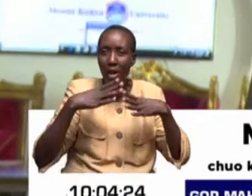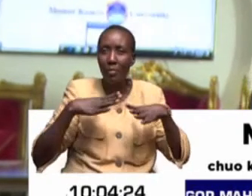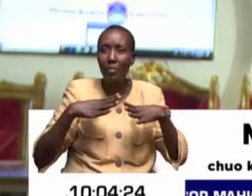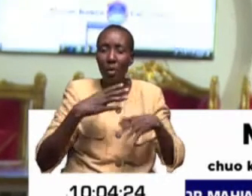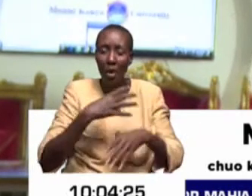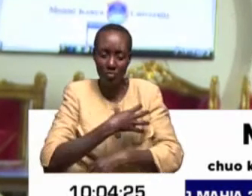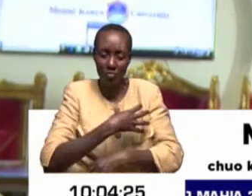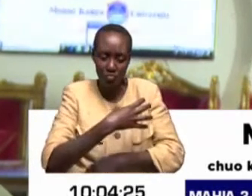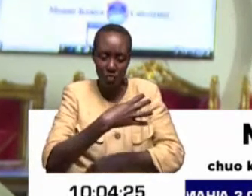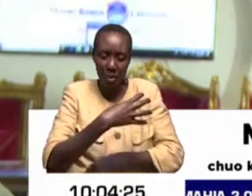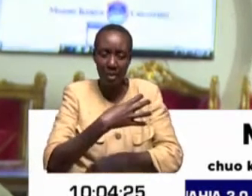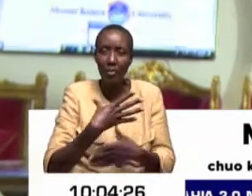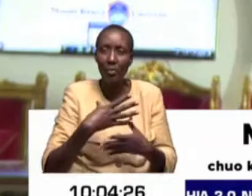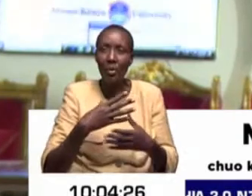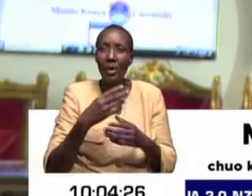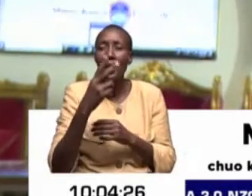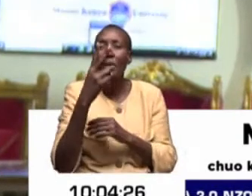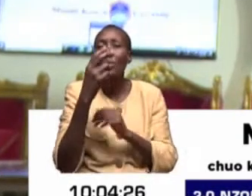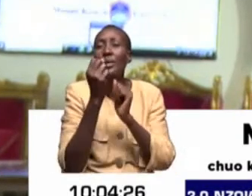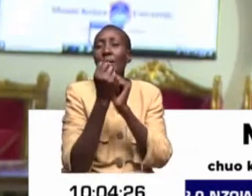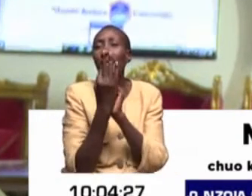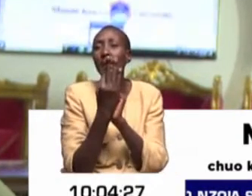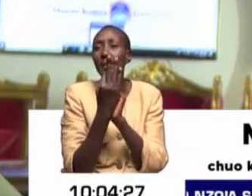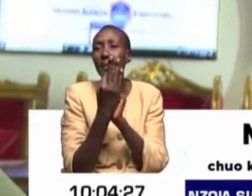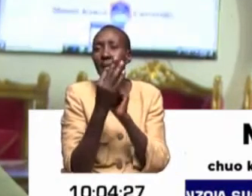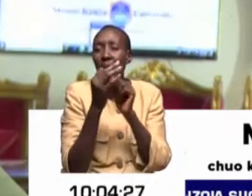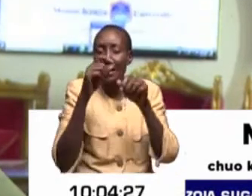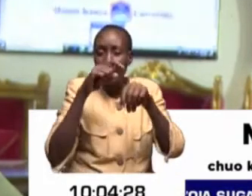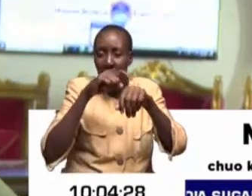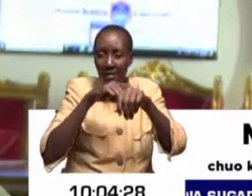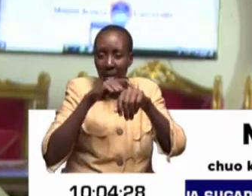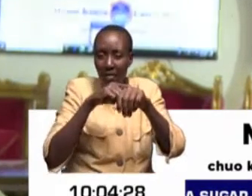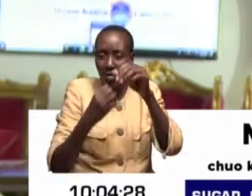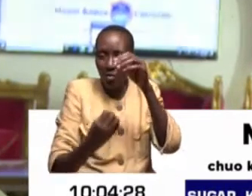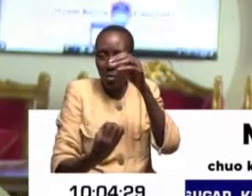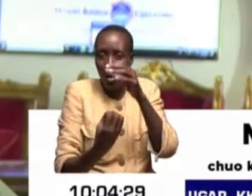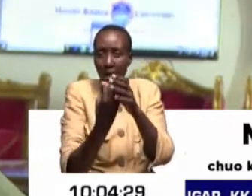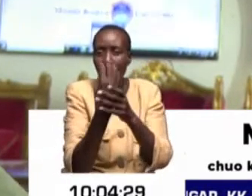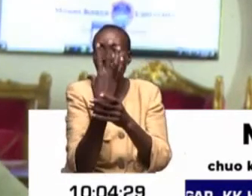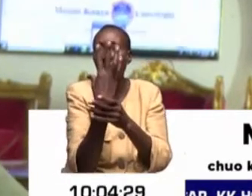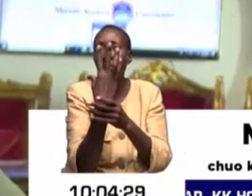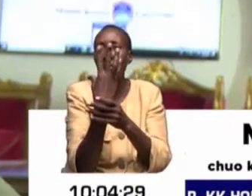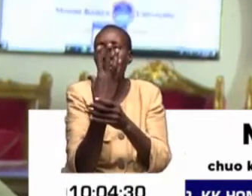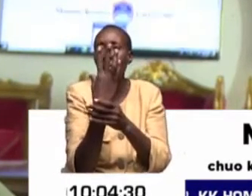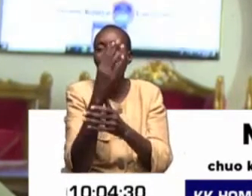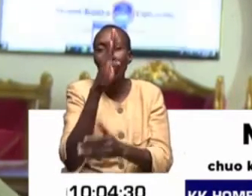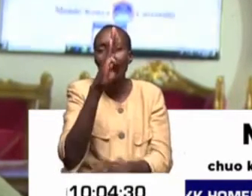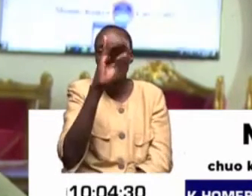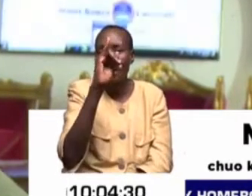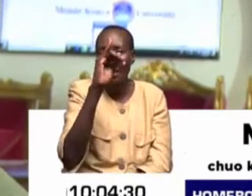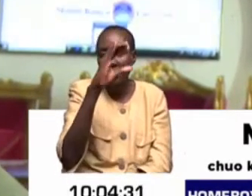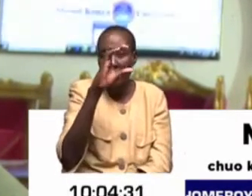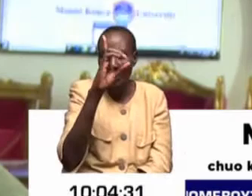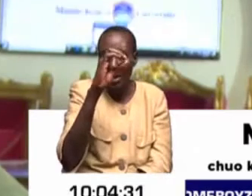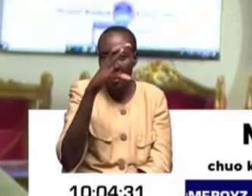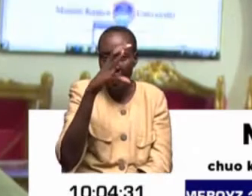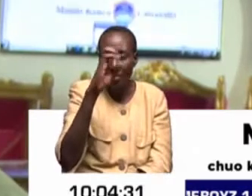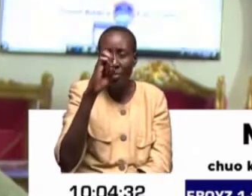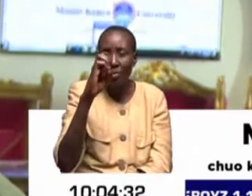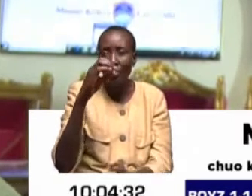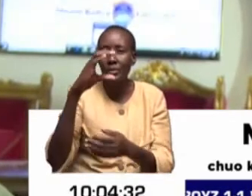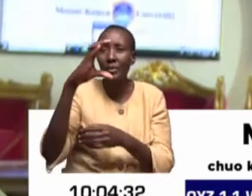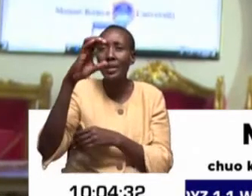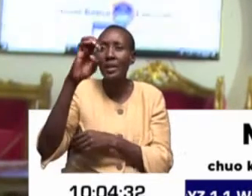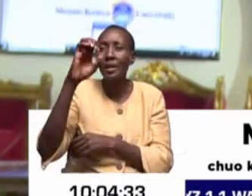creators. In 2013, as that forum was being launched, the Bidco CEO at that